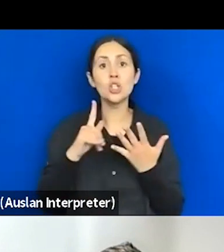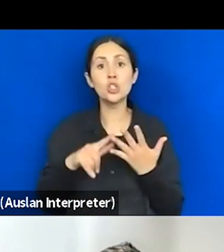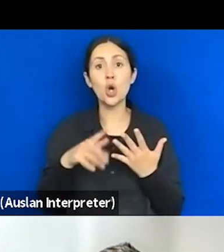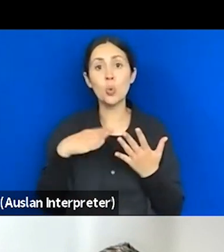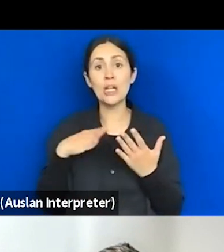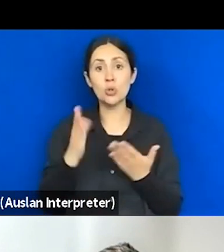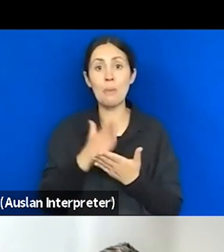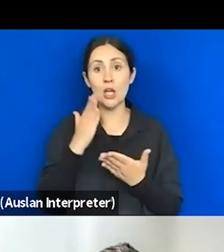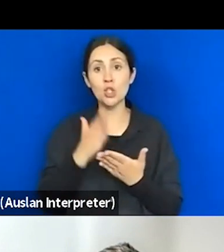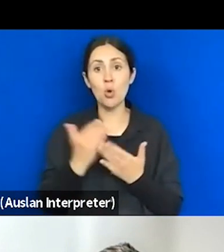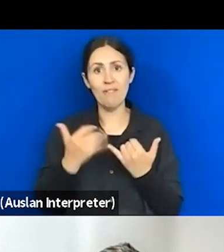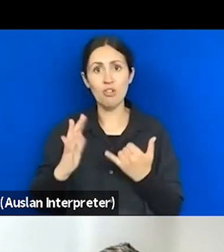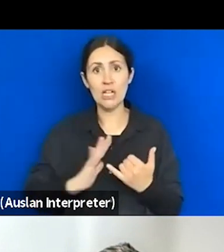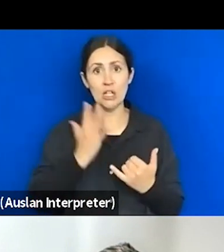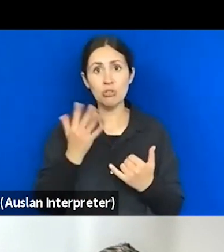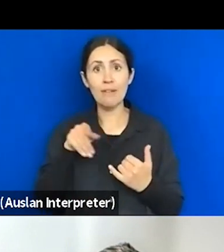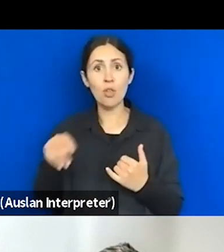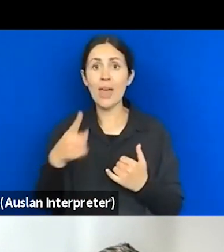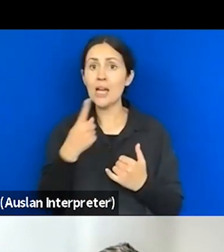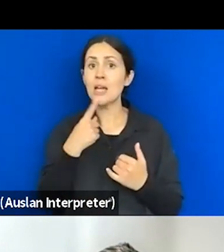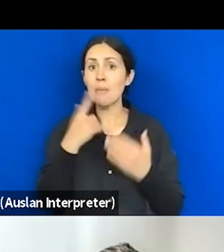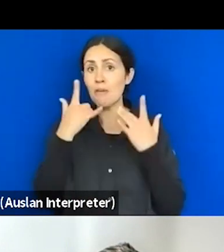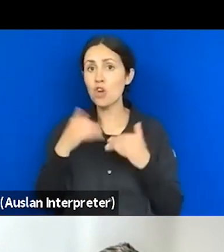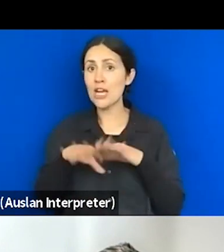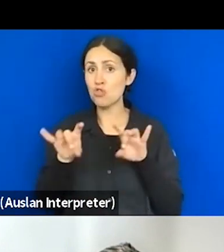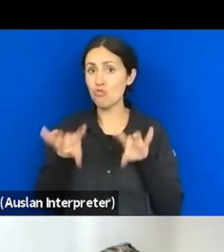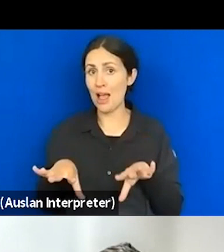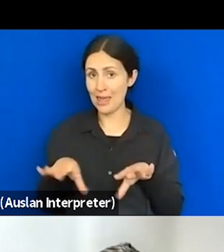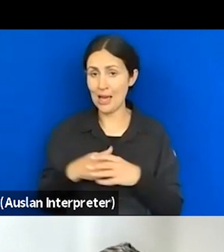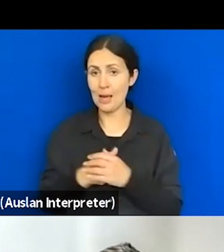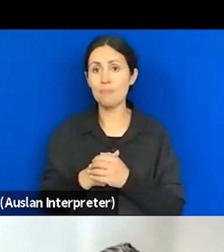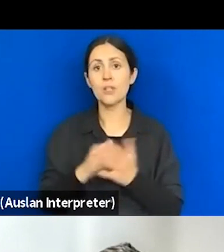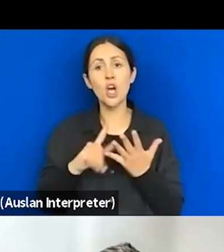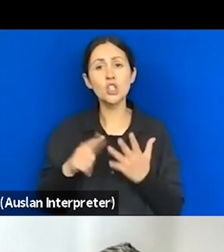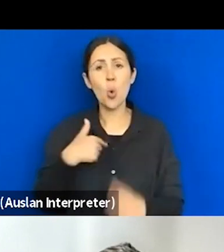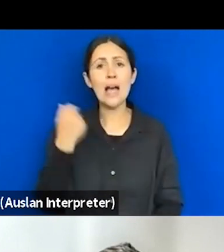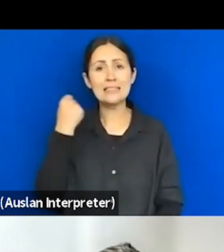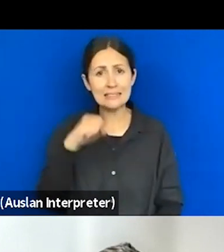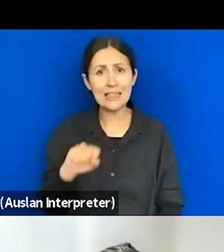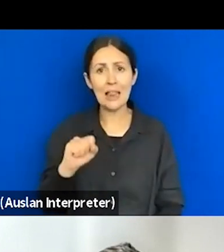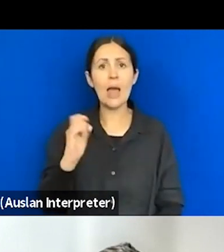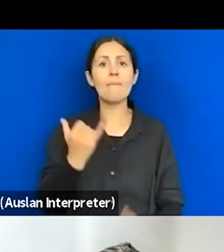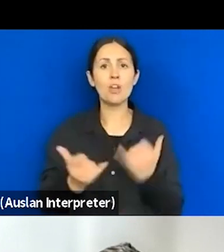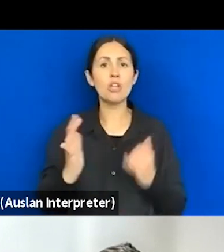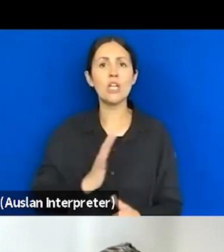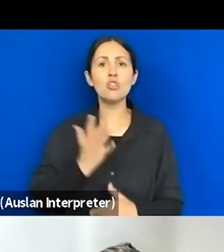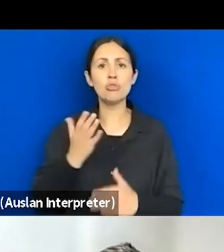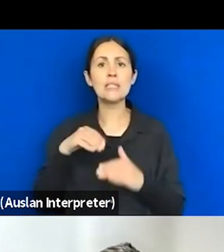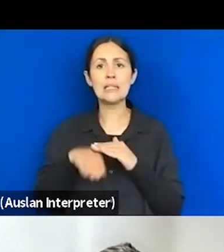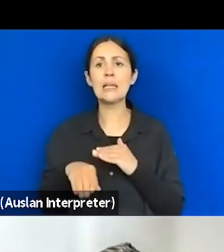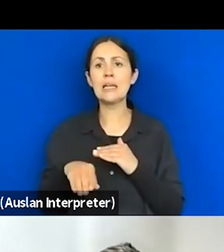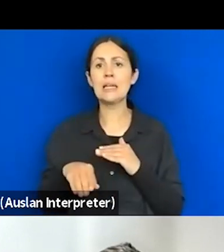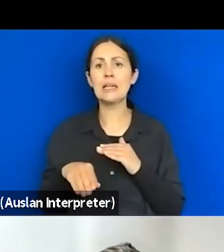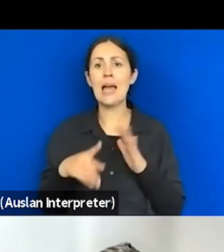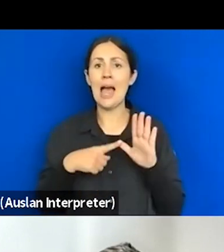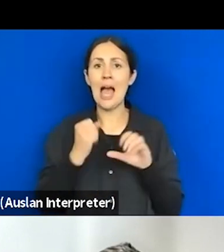I think of interest to us to trial that in the Australian context. And I do still retain interest in the